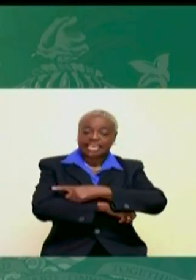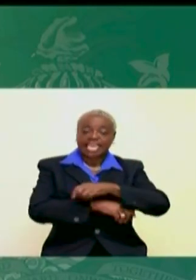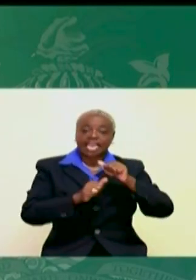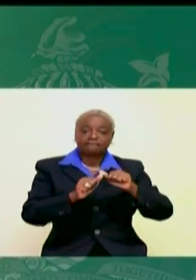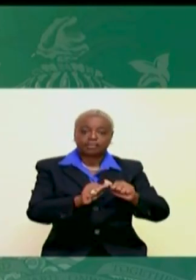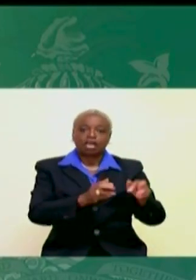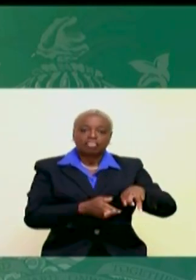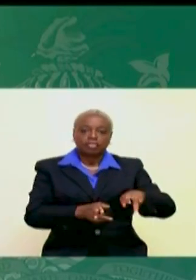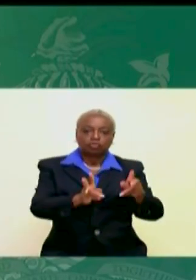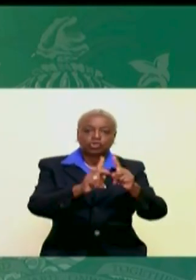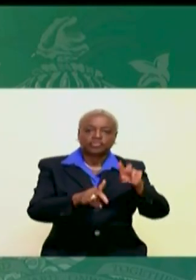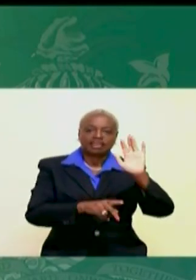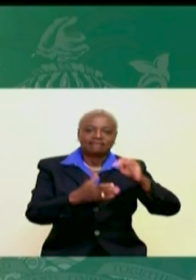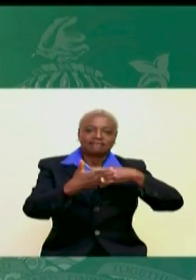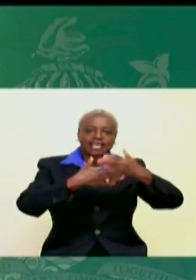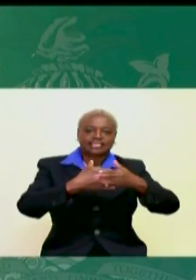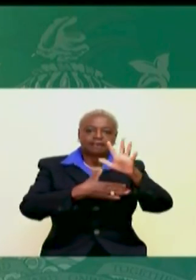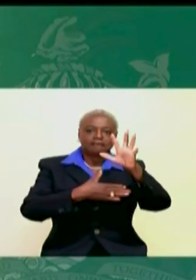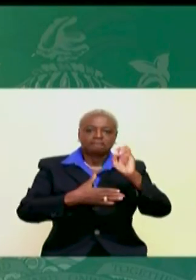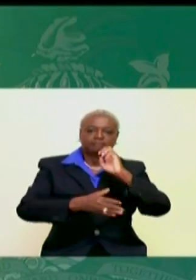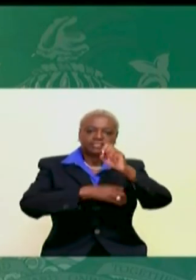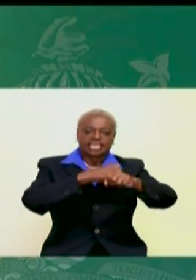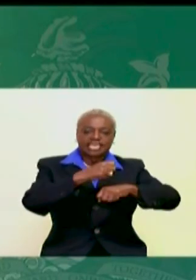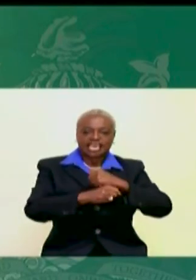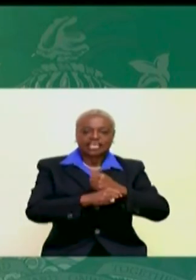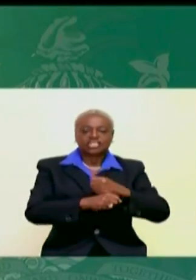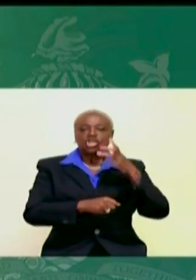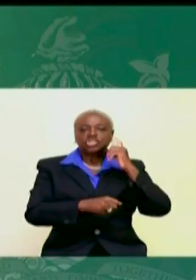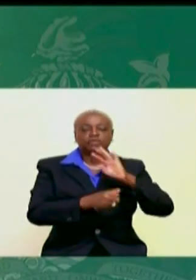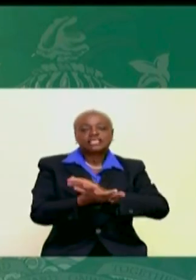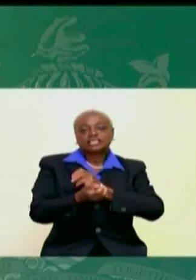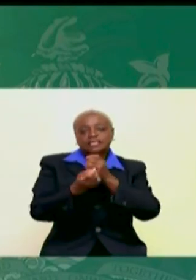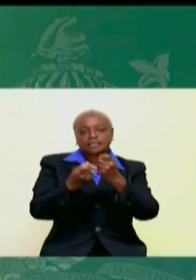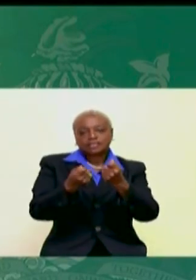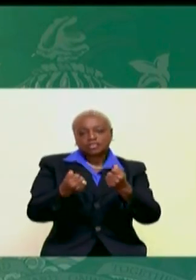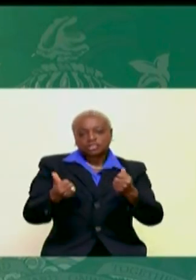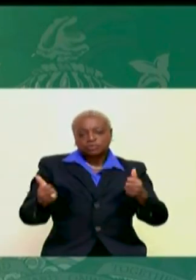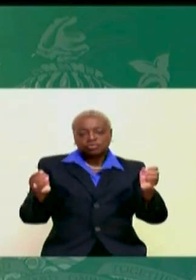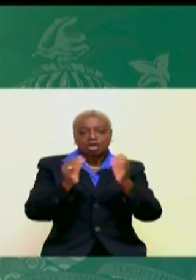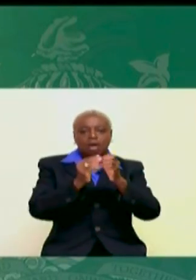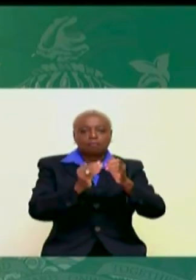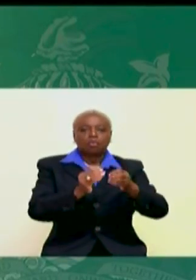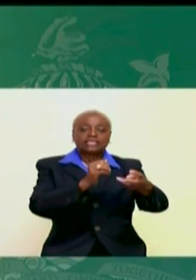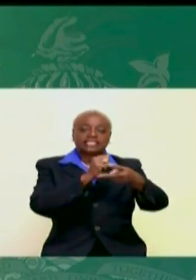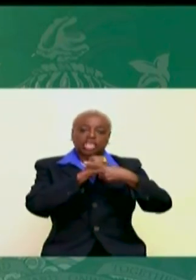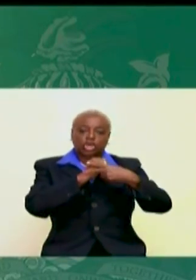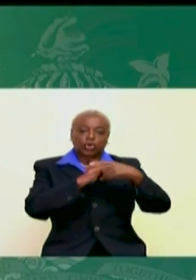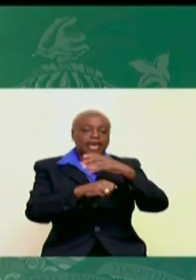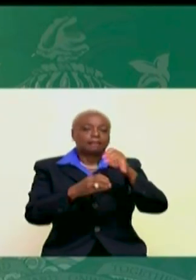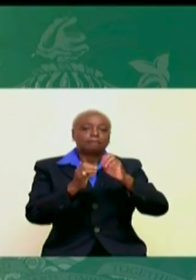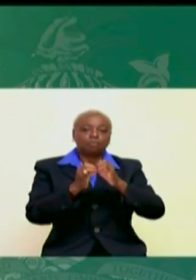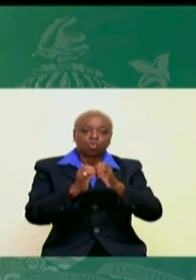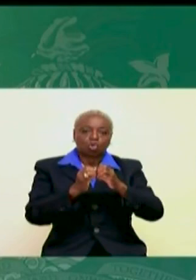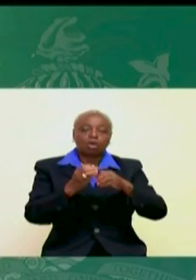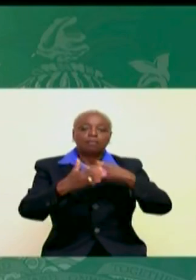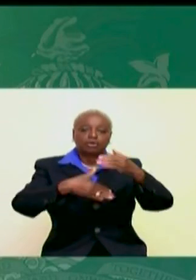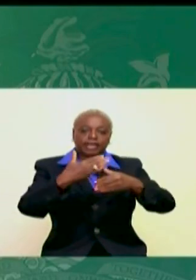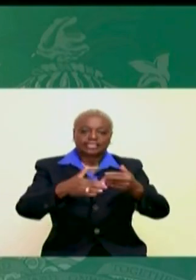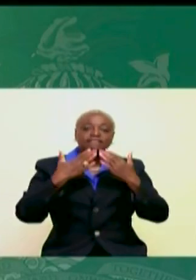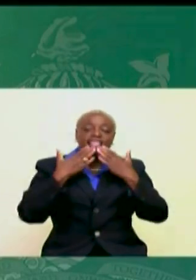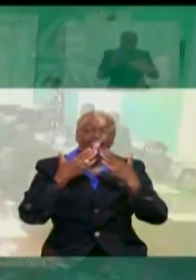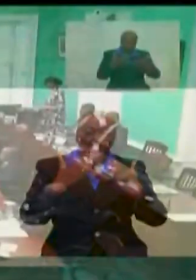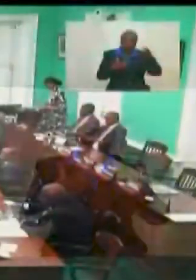50 years should be smoother, more secured, and more progressive. Thank you, Madam